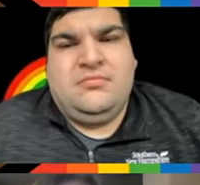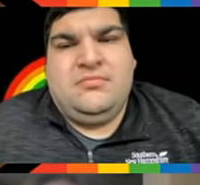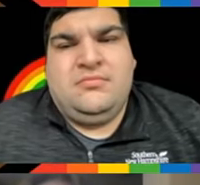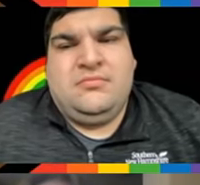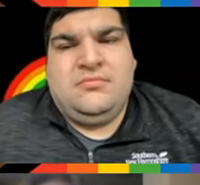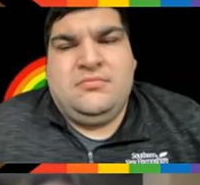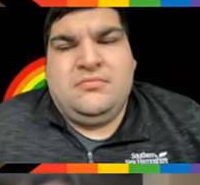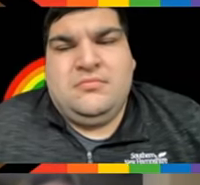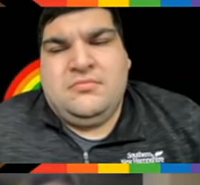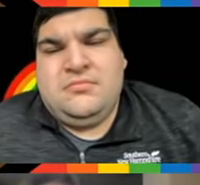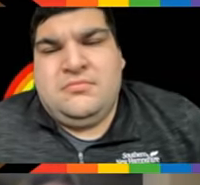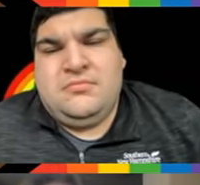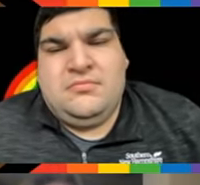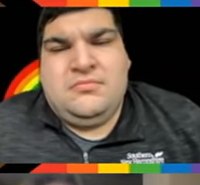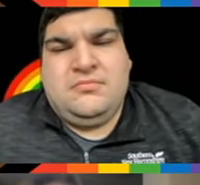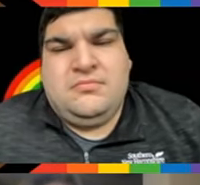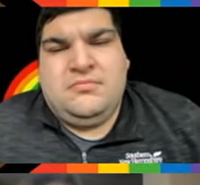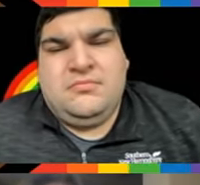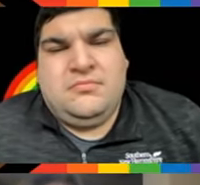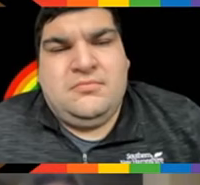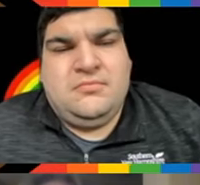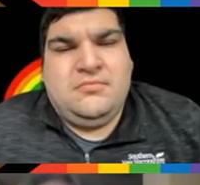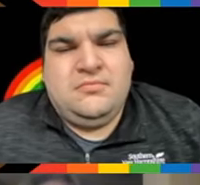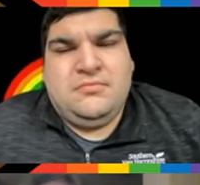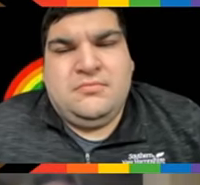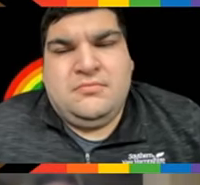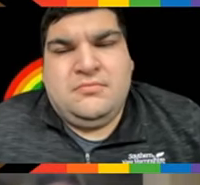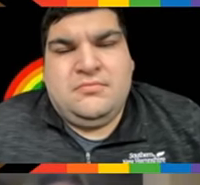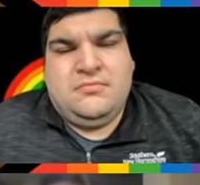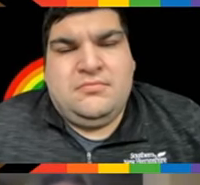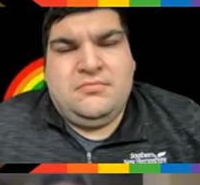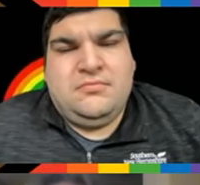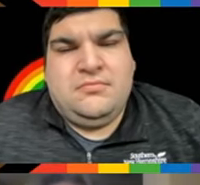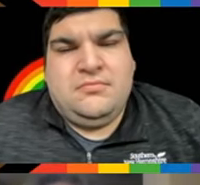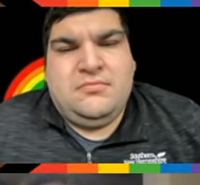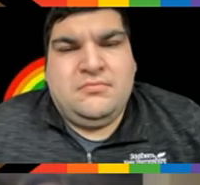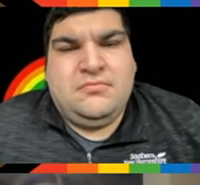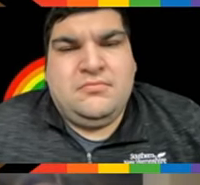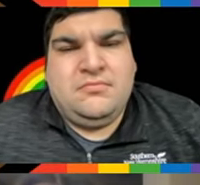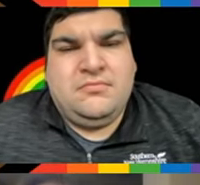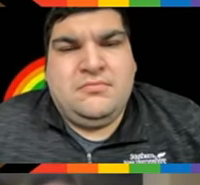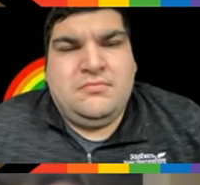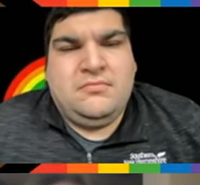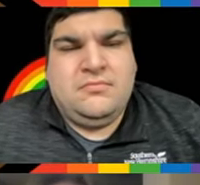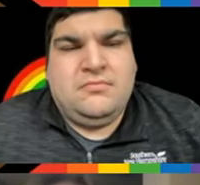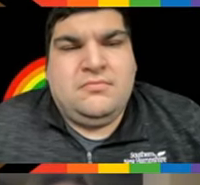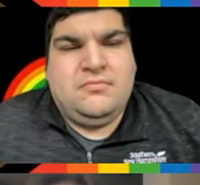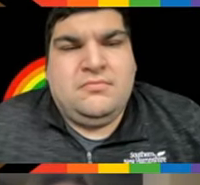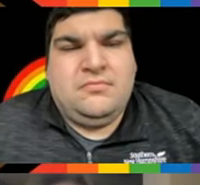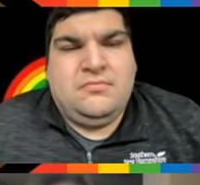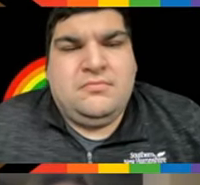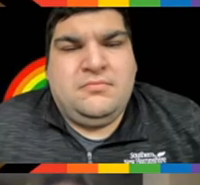Kamisha. Thank you, Mindy. Today, I'll be presenting the Self Advocacy Impact